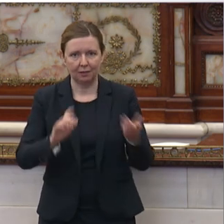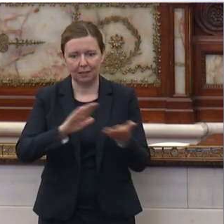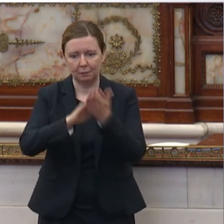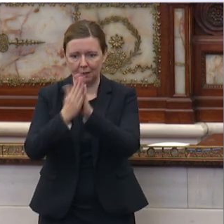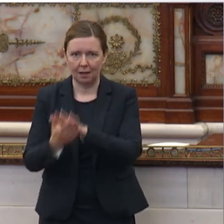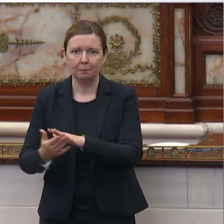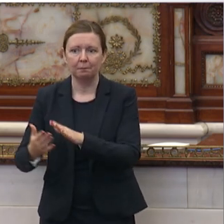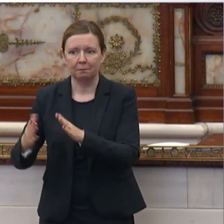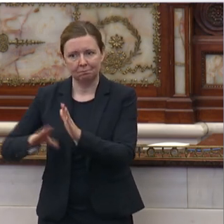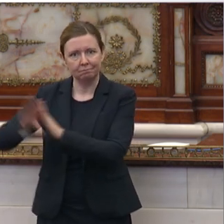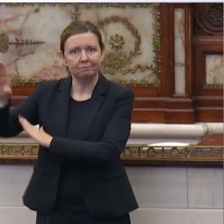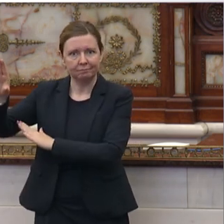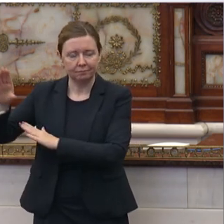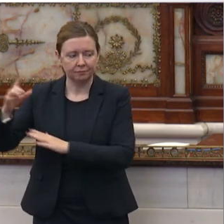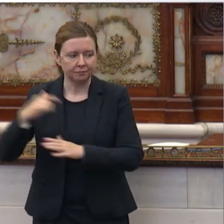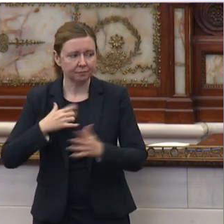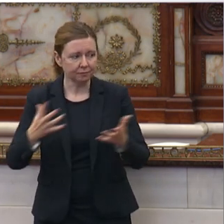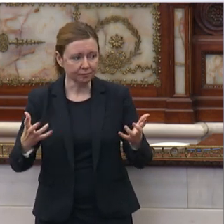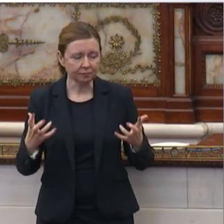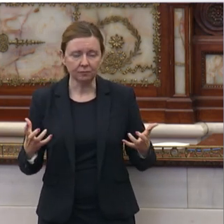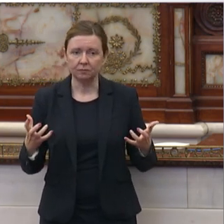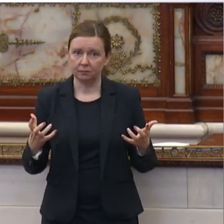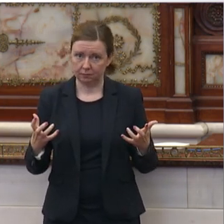poverty. And I want to